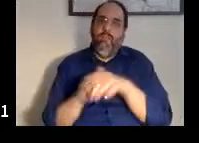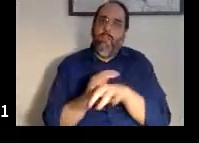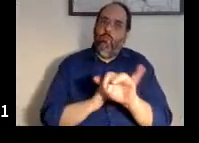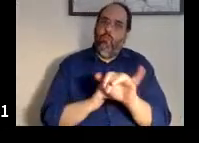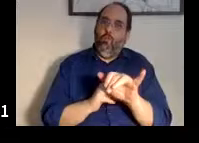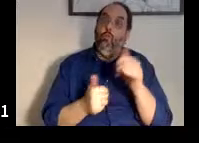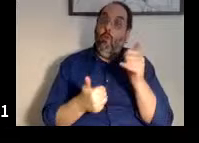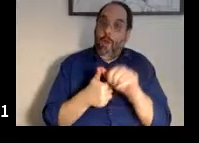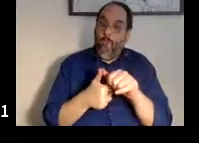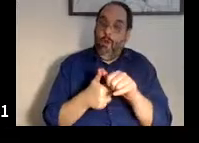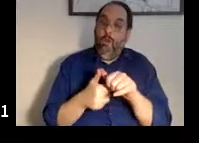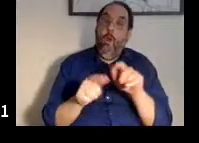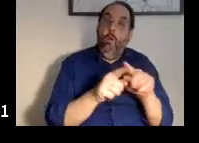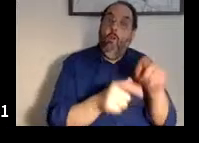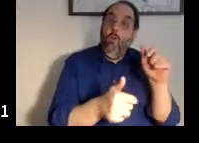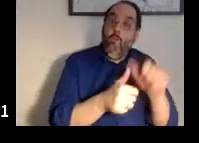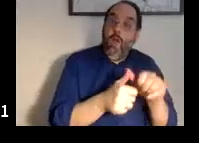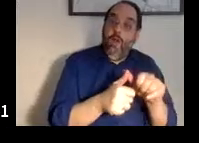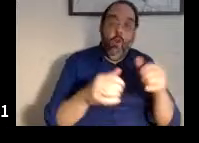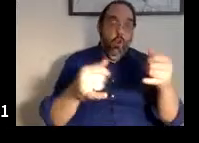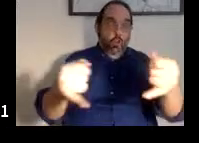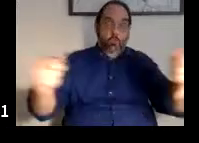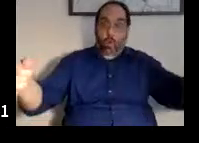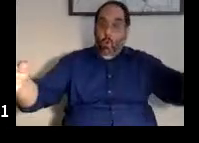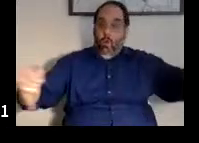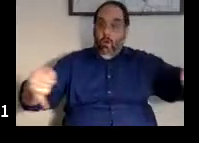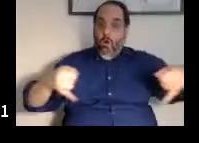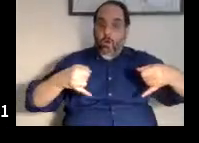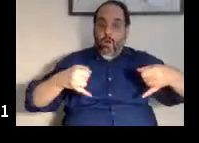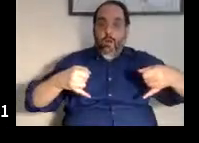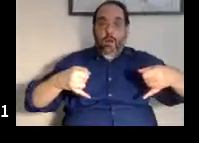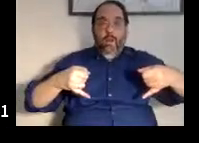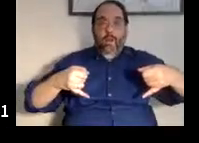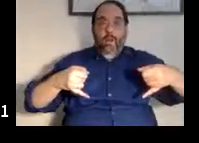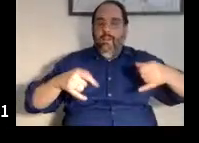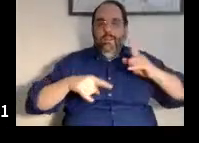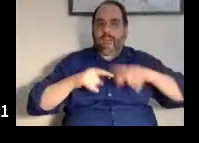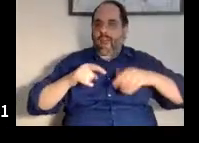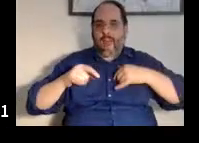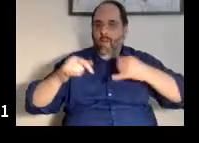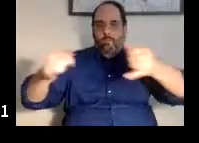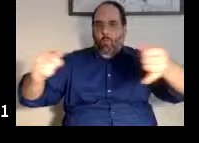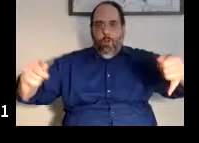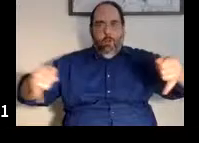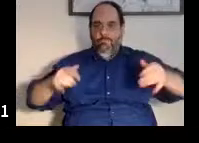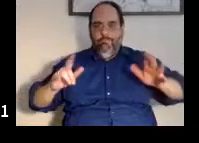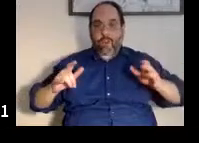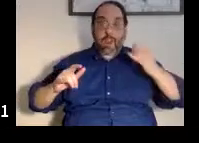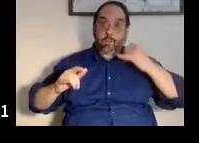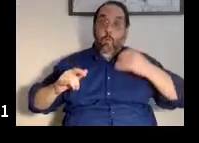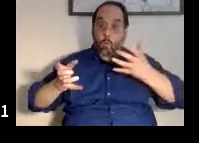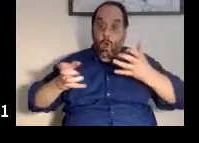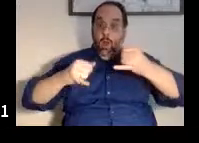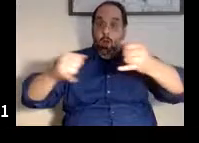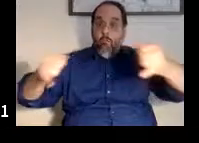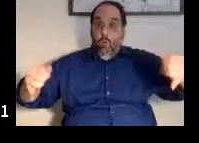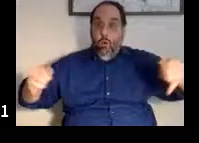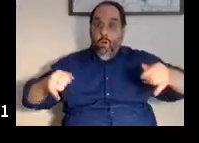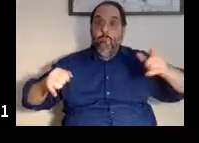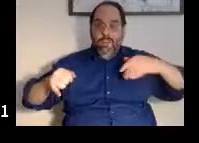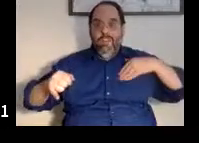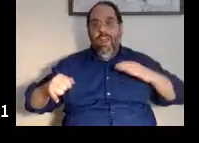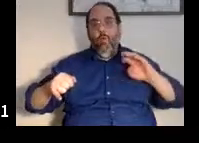forget about that you can't border your play area. And if you do border your play area, you would have to have a compliant